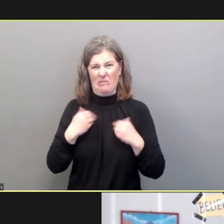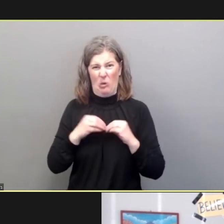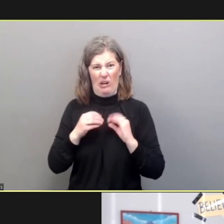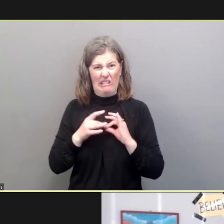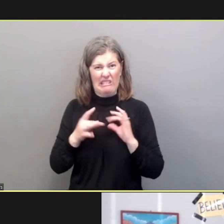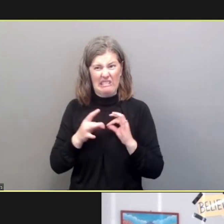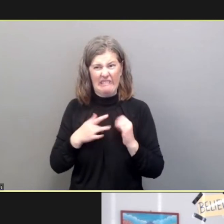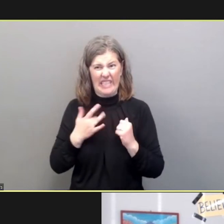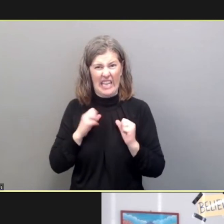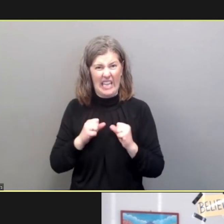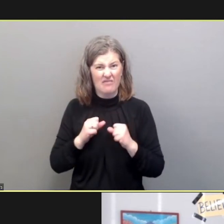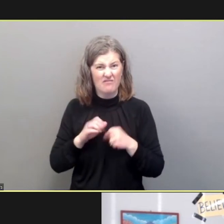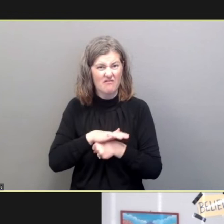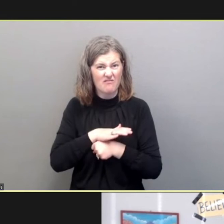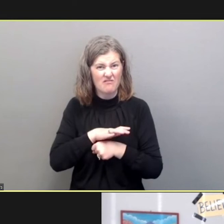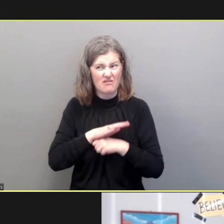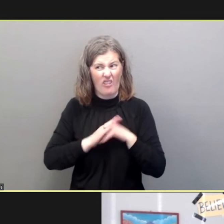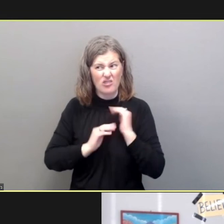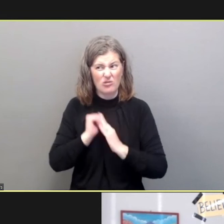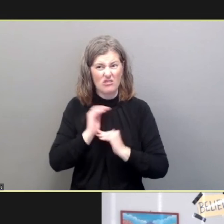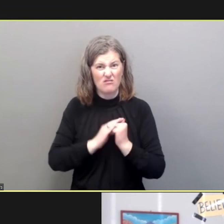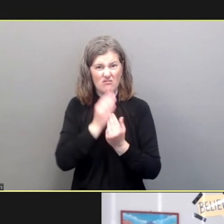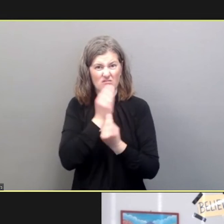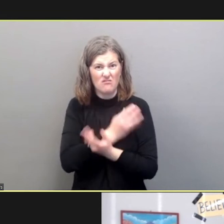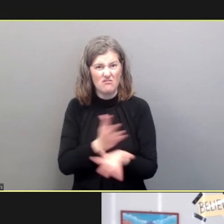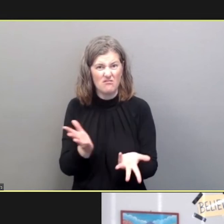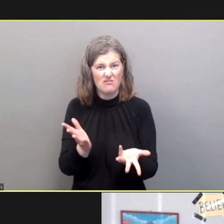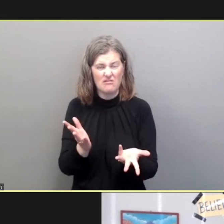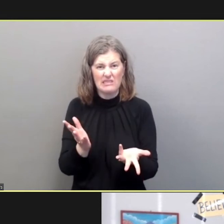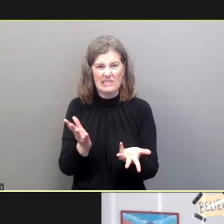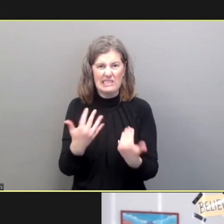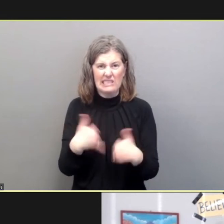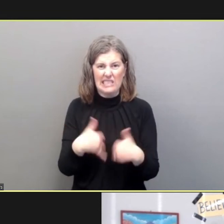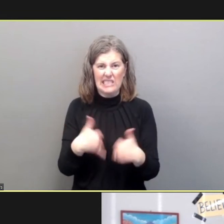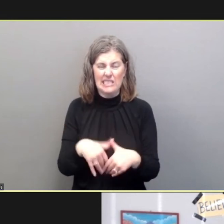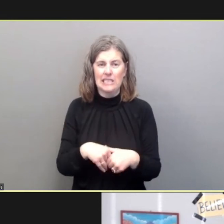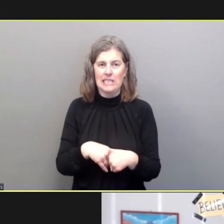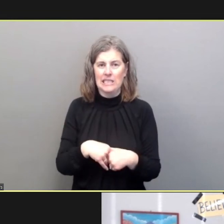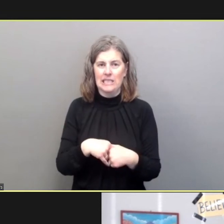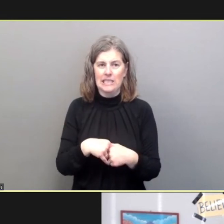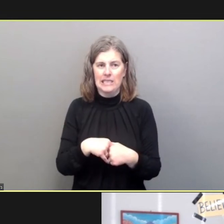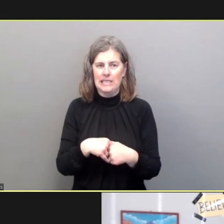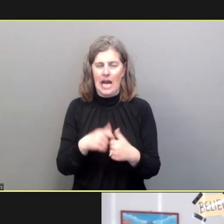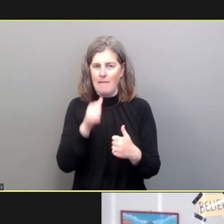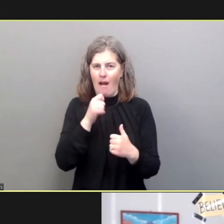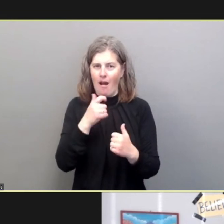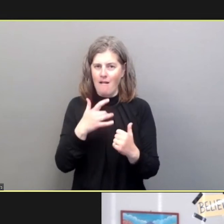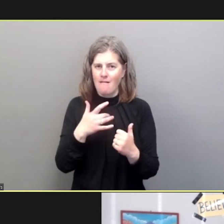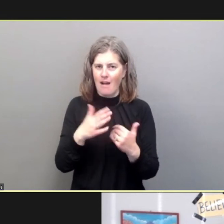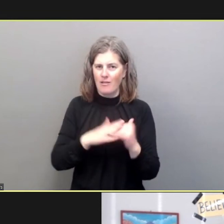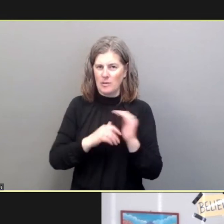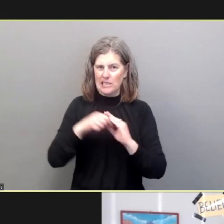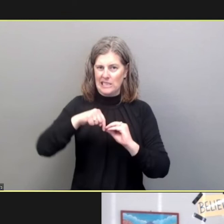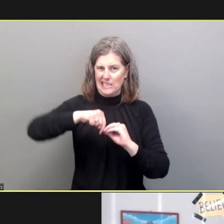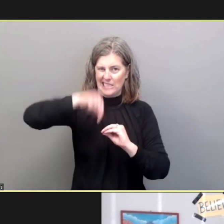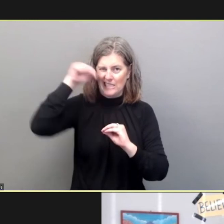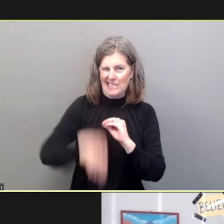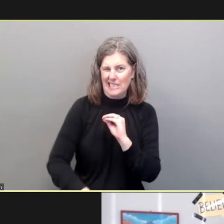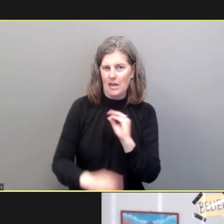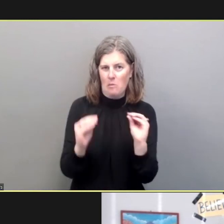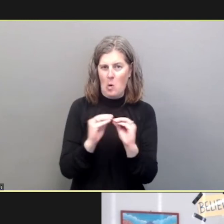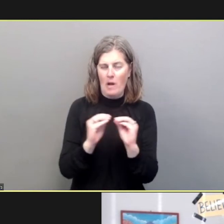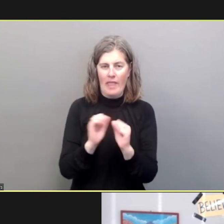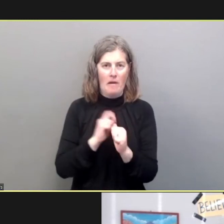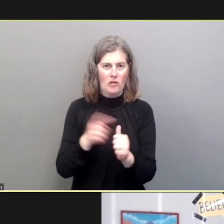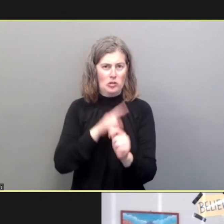like comfortable. I'm not an ethicist, so comfortable diving any deeper than just that initial reaction.